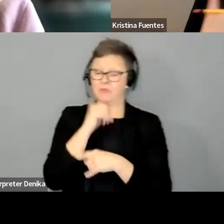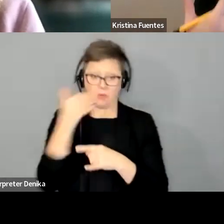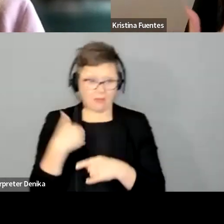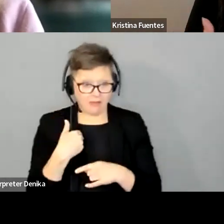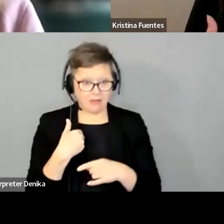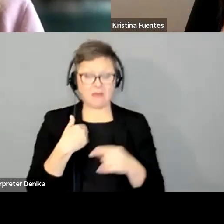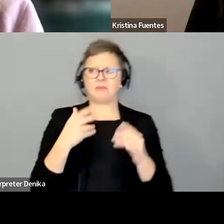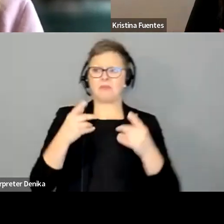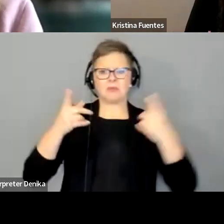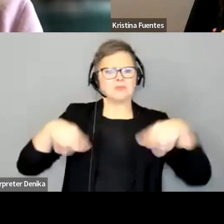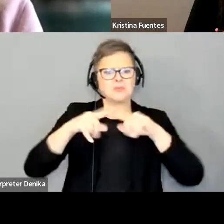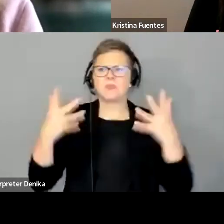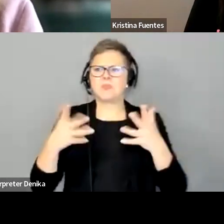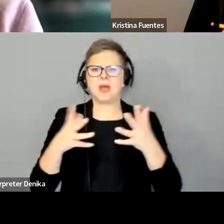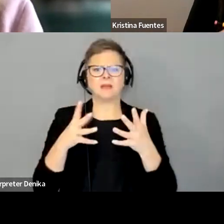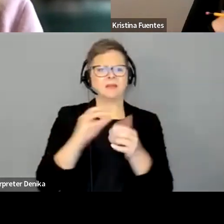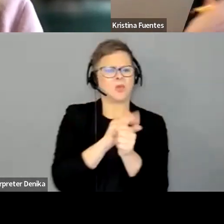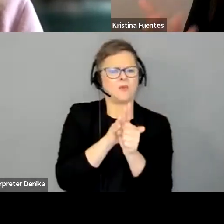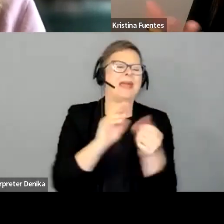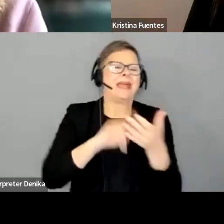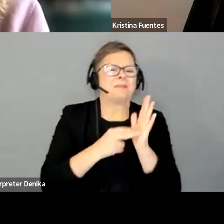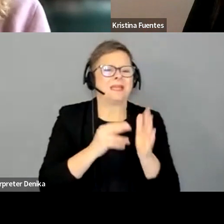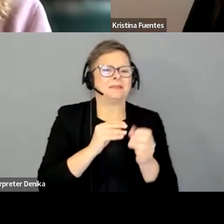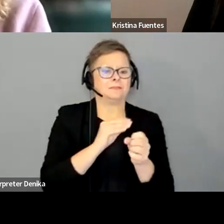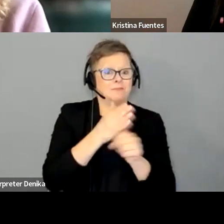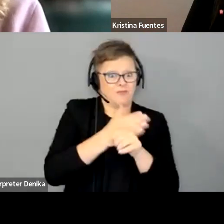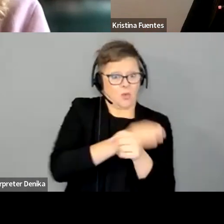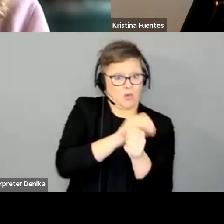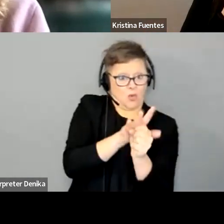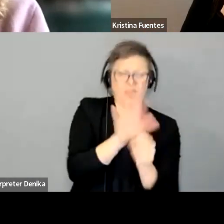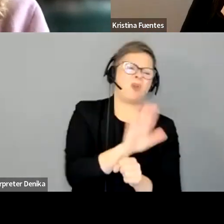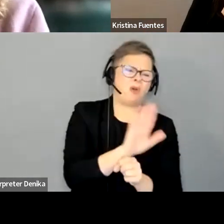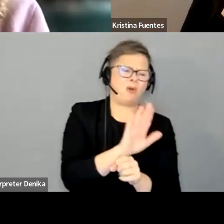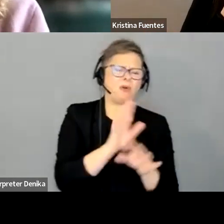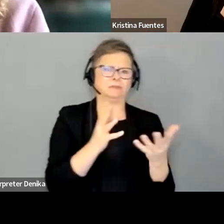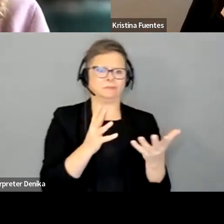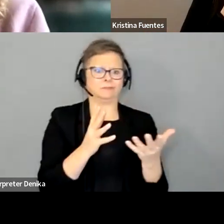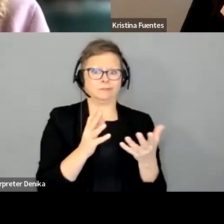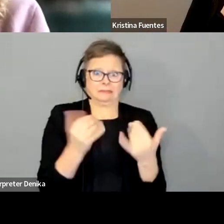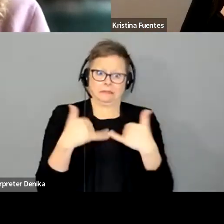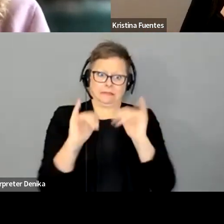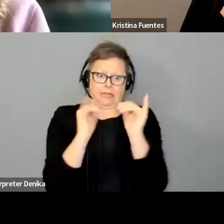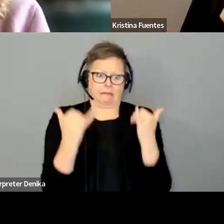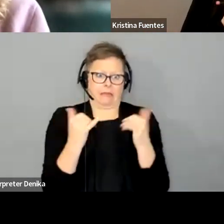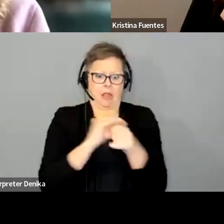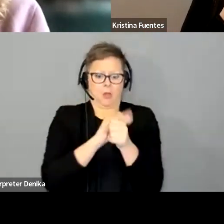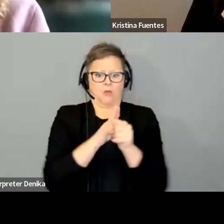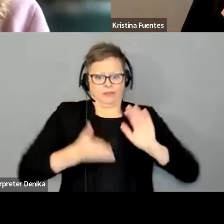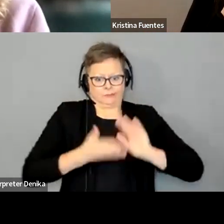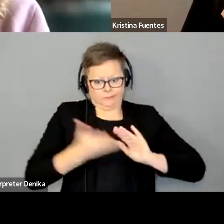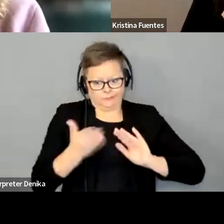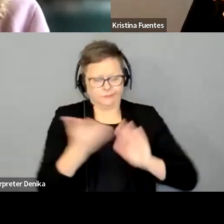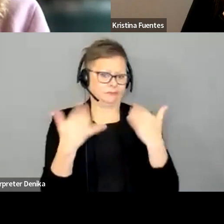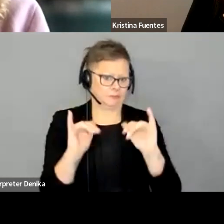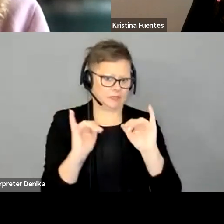later stages of the pandemic. I don't like to say post-pandemic because I don't think we are post-pandemic, but that was something